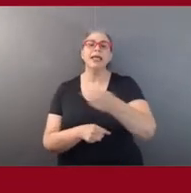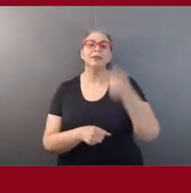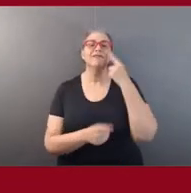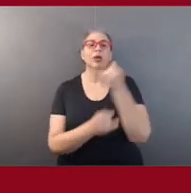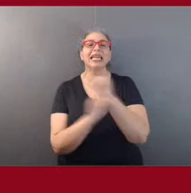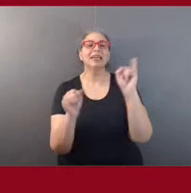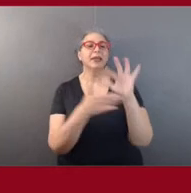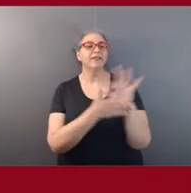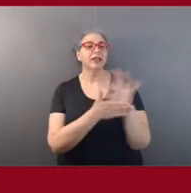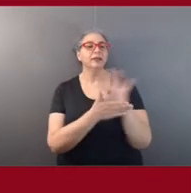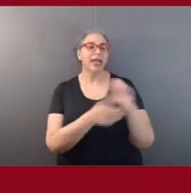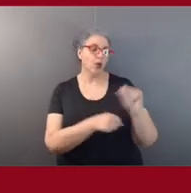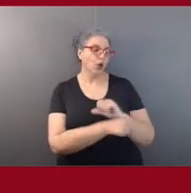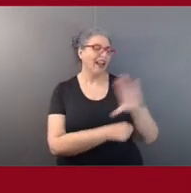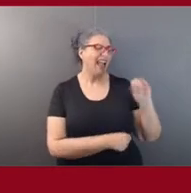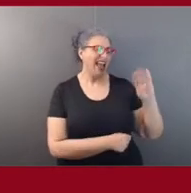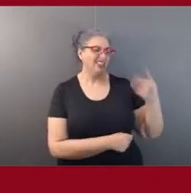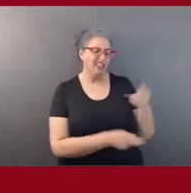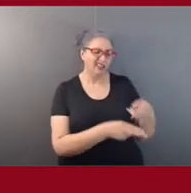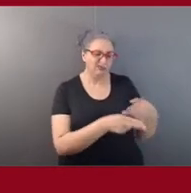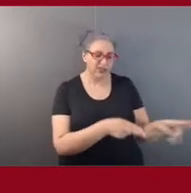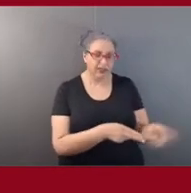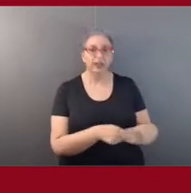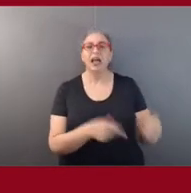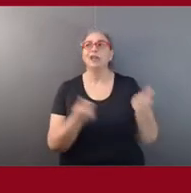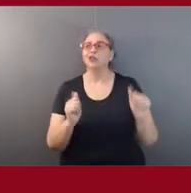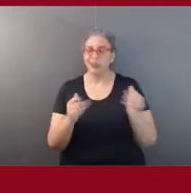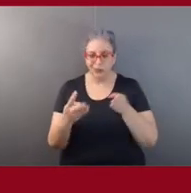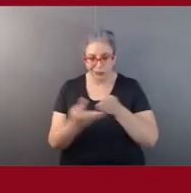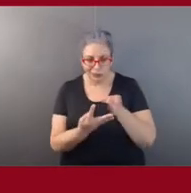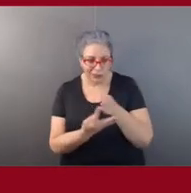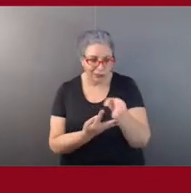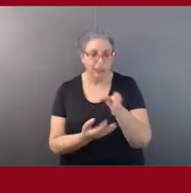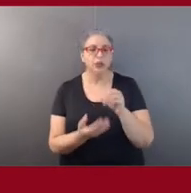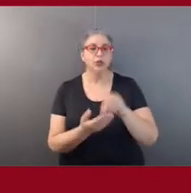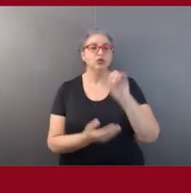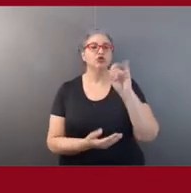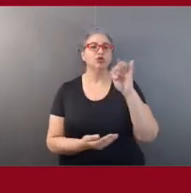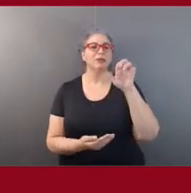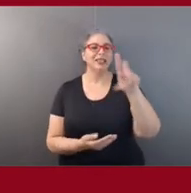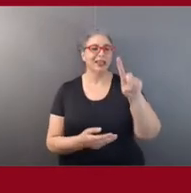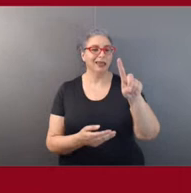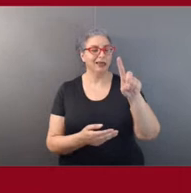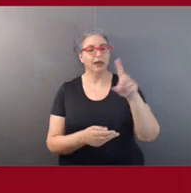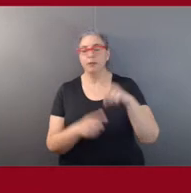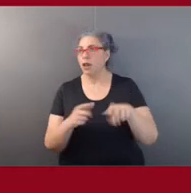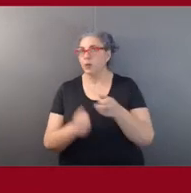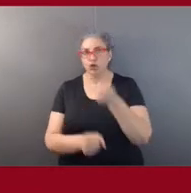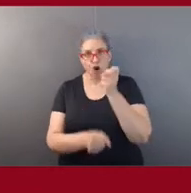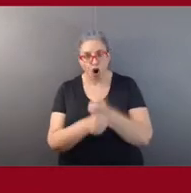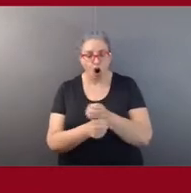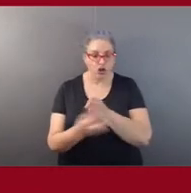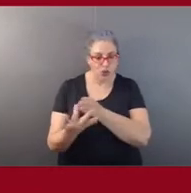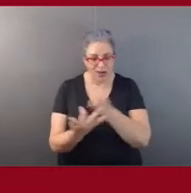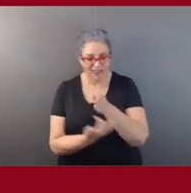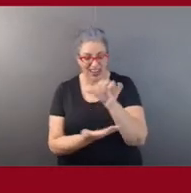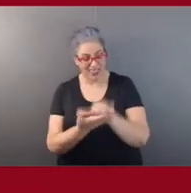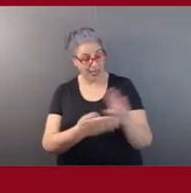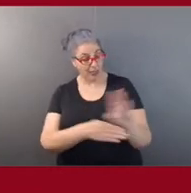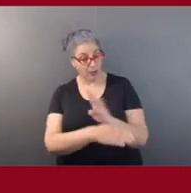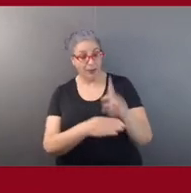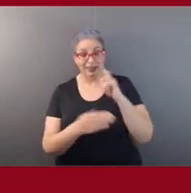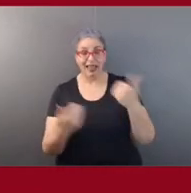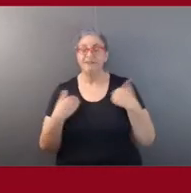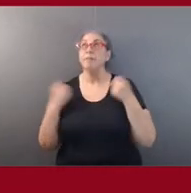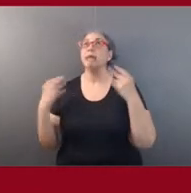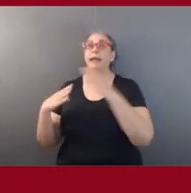independent films, worked in casting for a little bit, tried to find my way into scripted. It was very difficult to navigate an industry that was had a